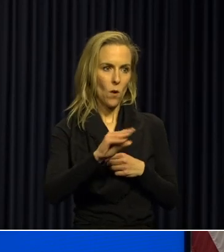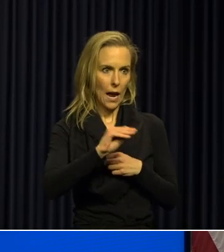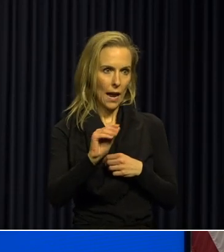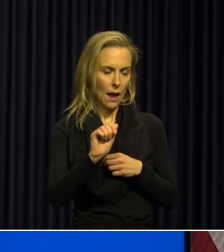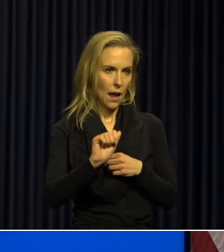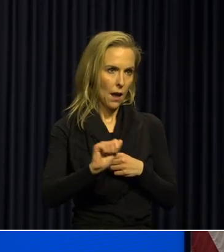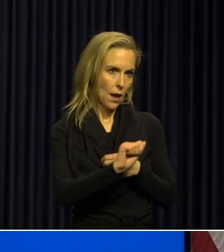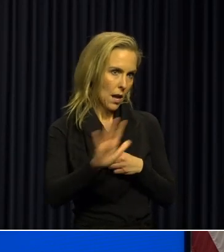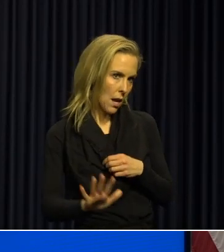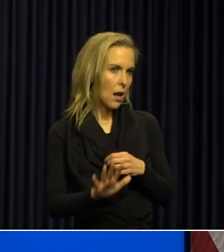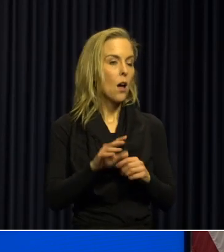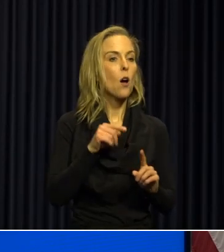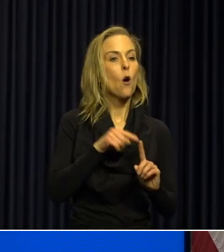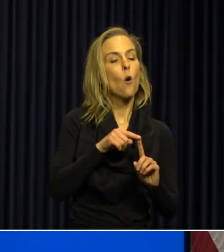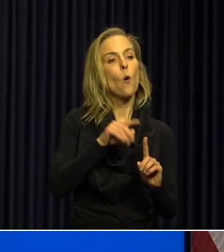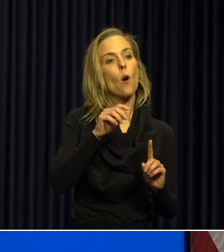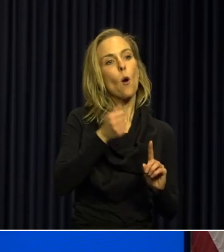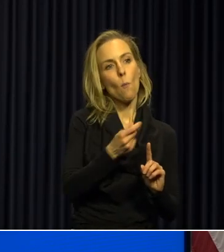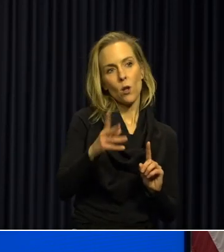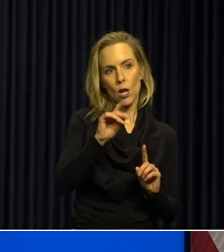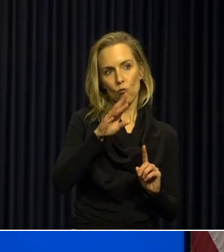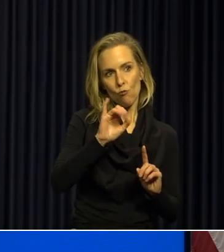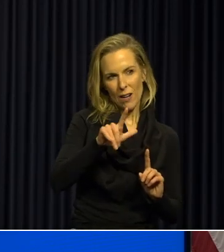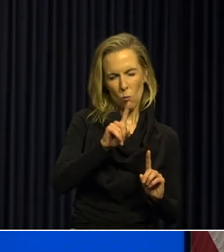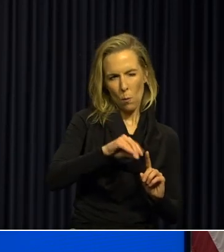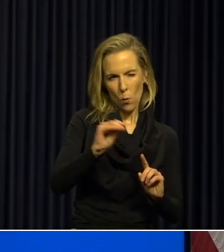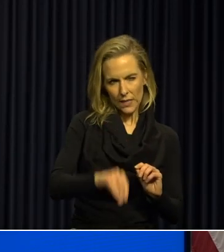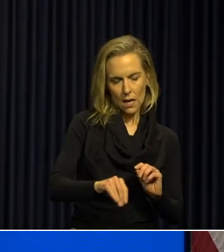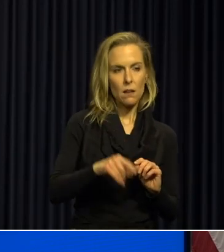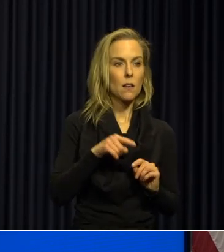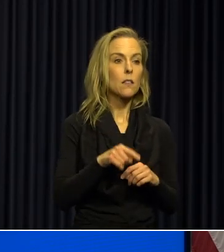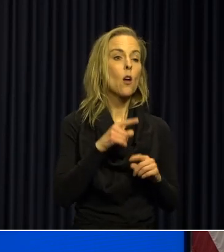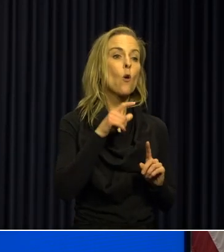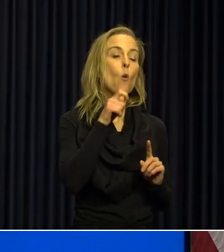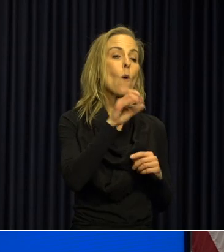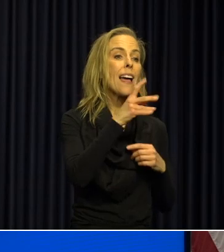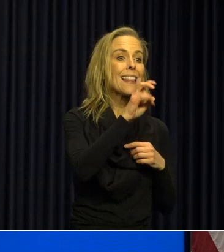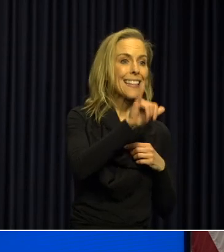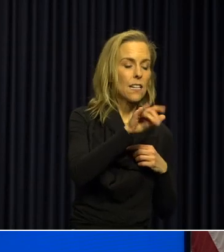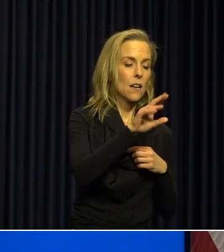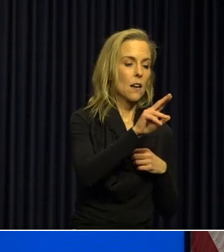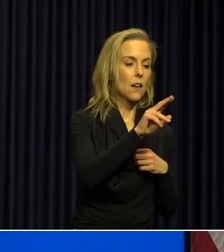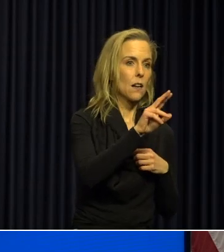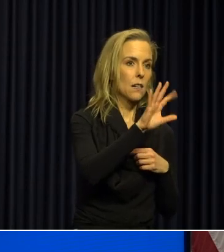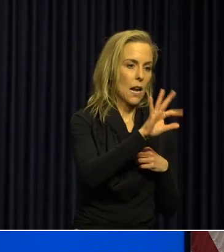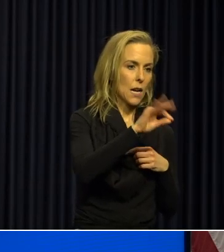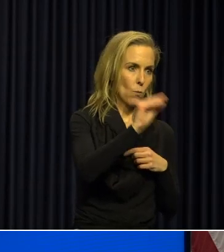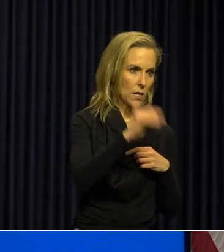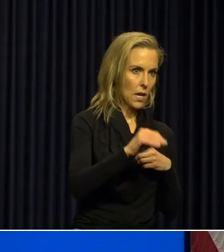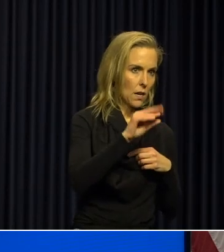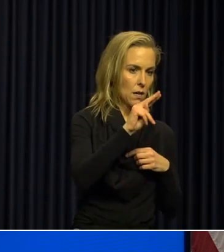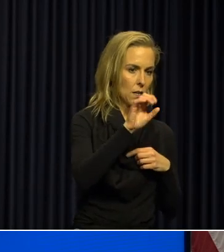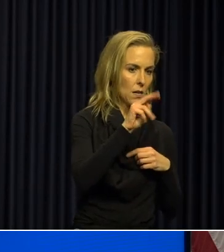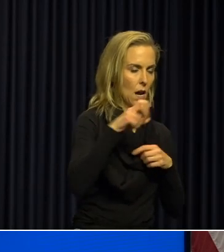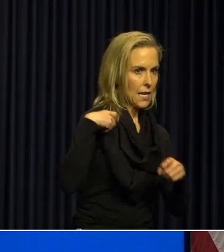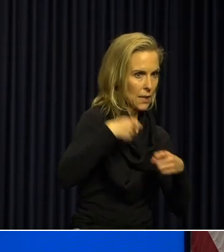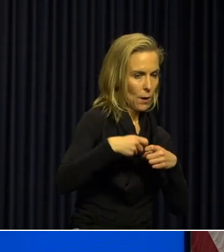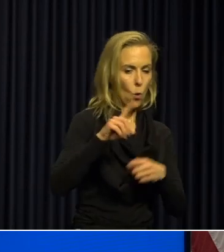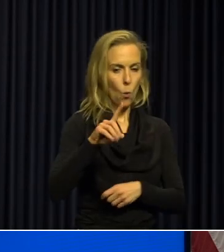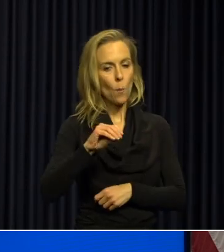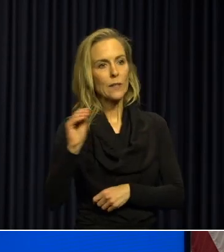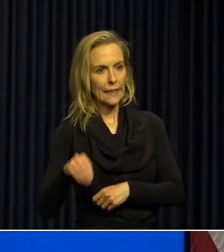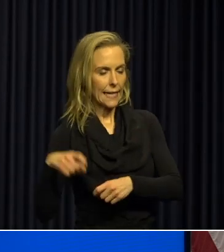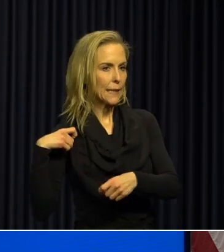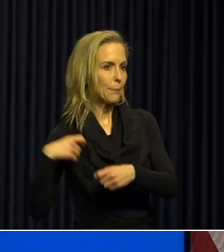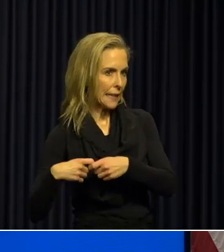multiracial. And then of ethnicity, it's really close to 99% non-Hispanic and 1%